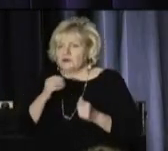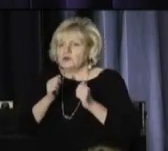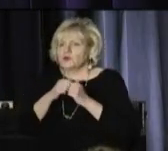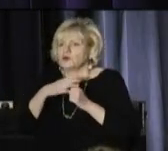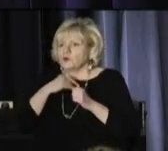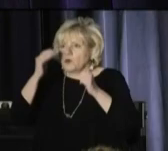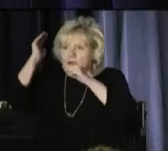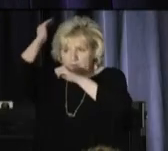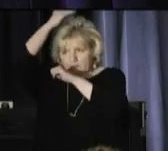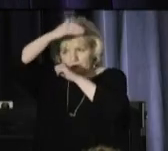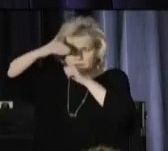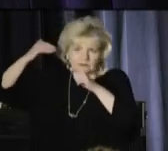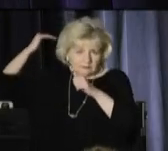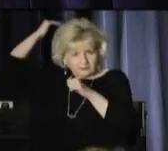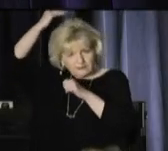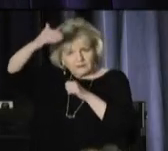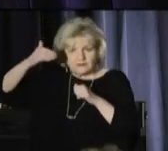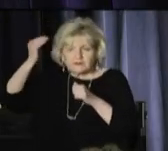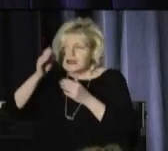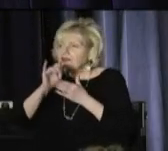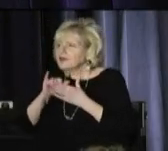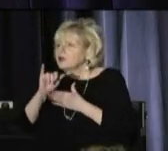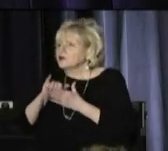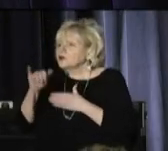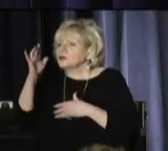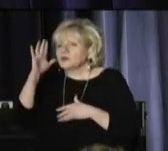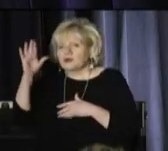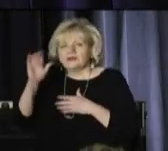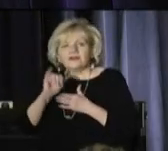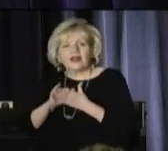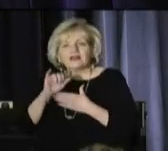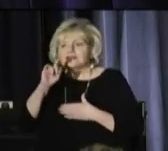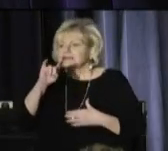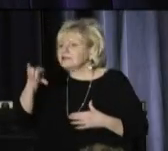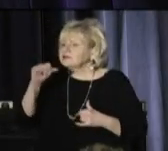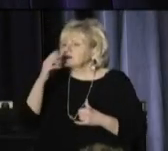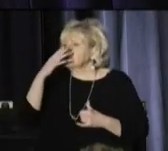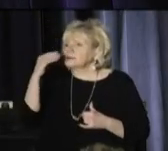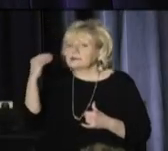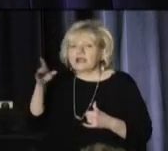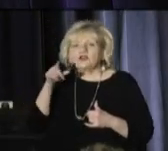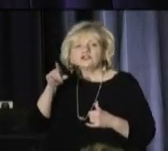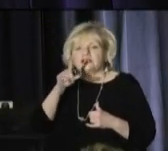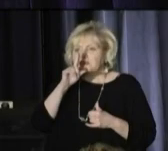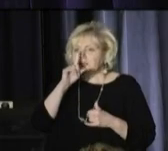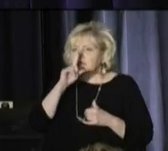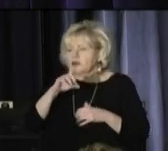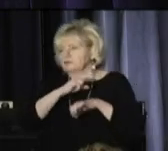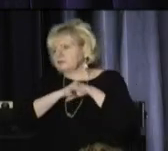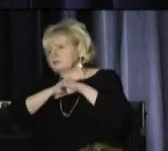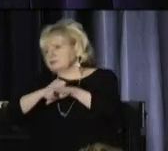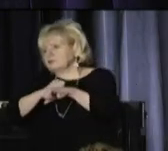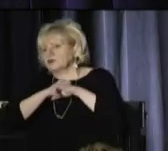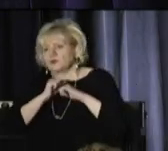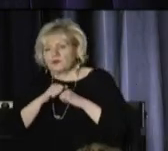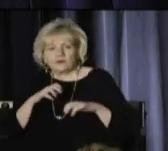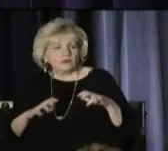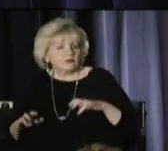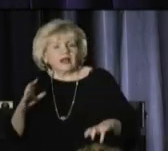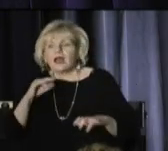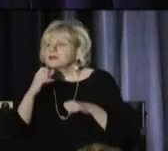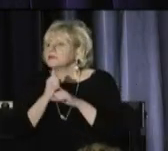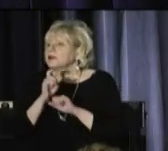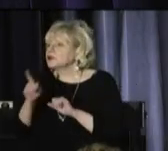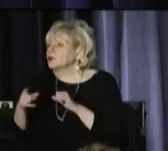too. I know the priest will raise a brow, but Tia doesn't care. She is armored in her saints, and they make her